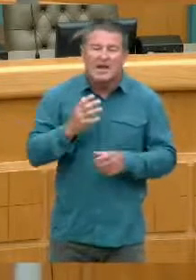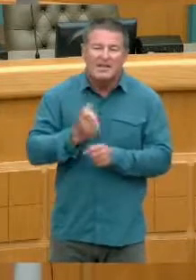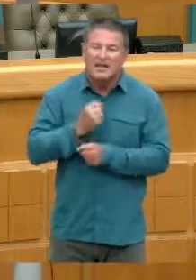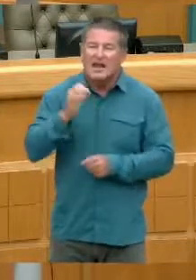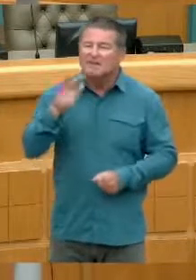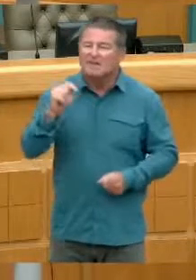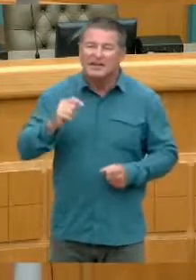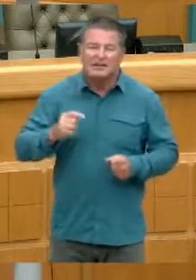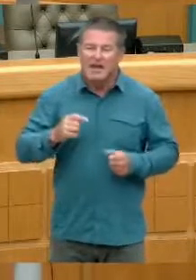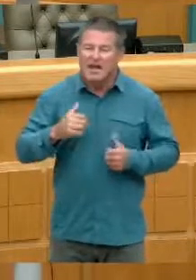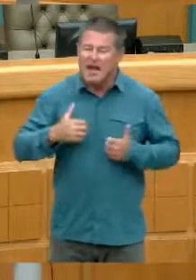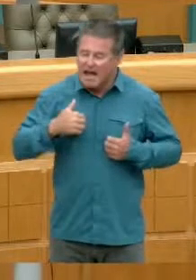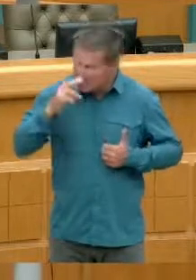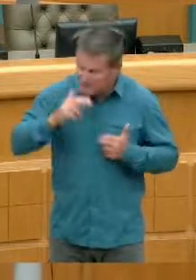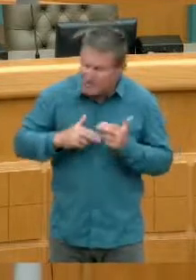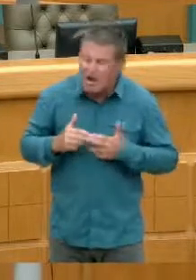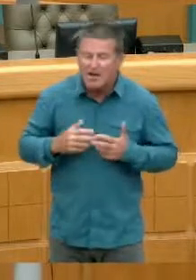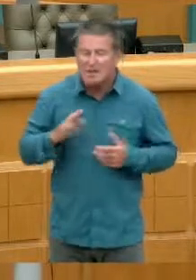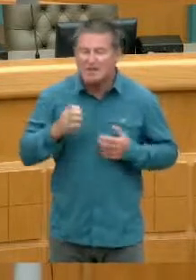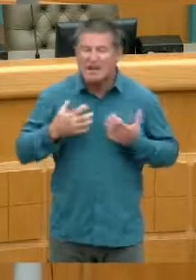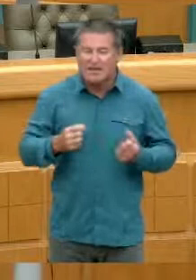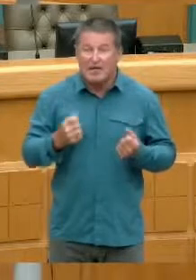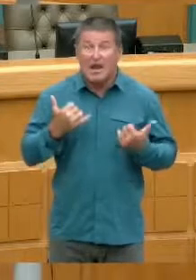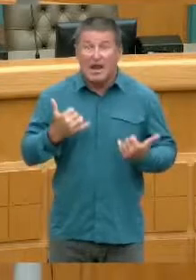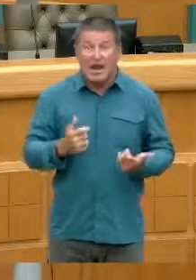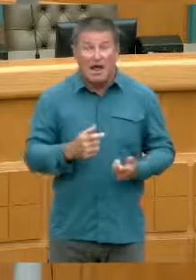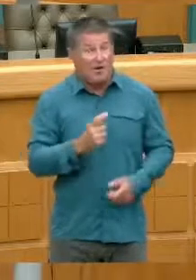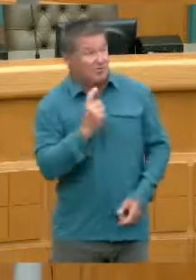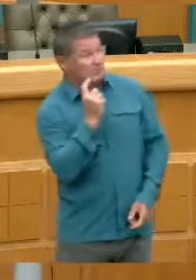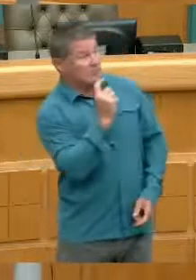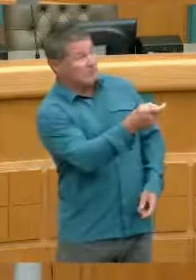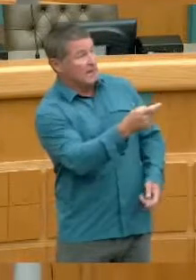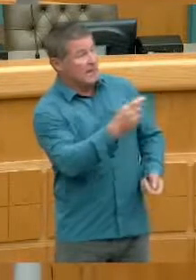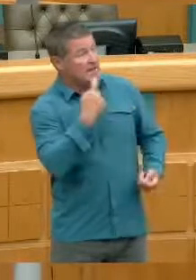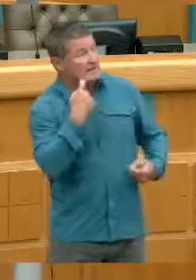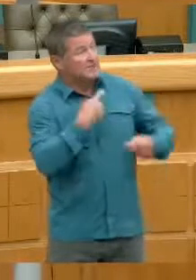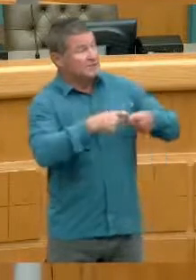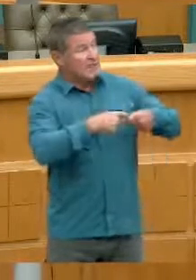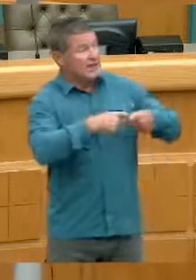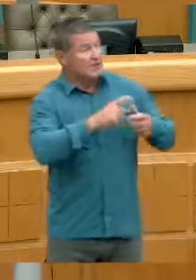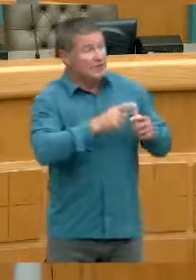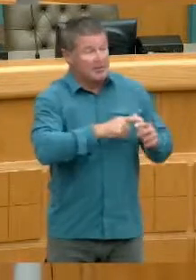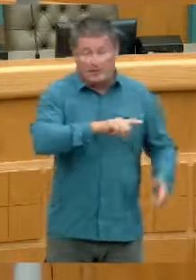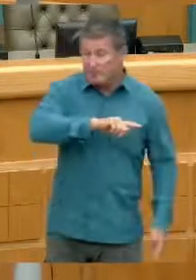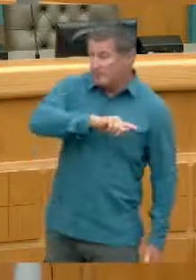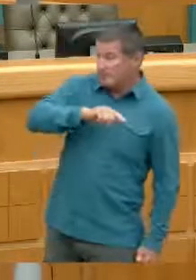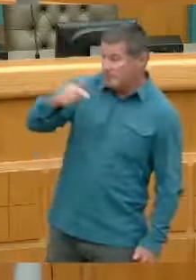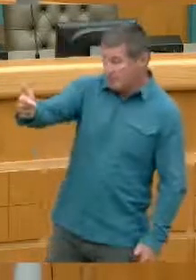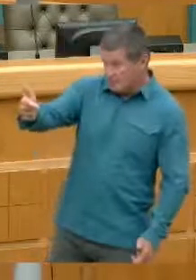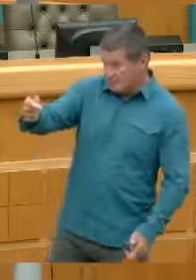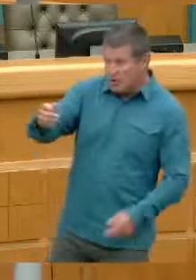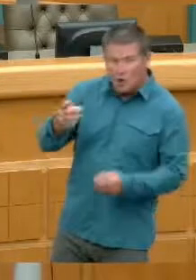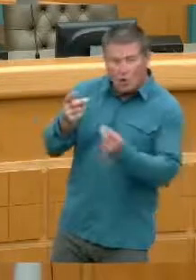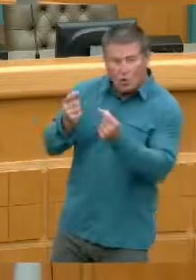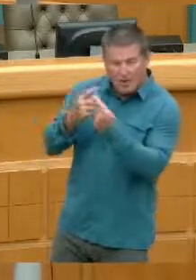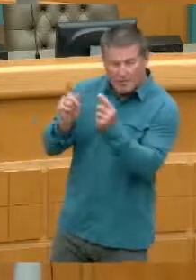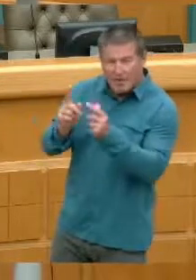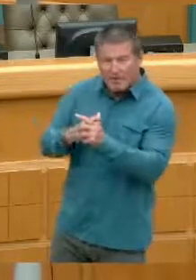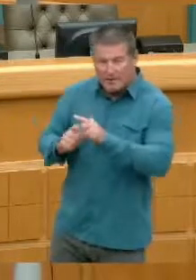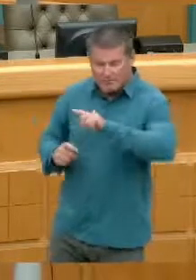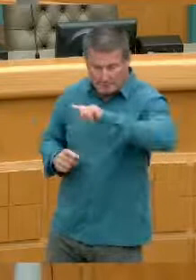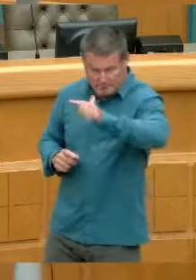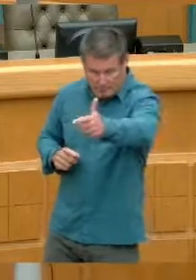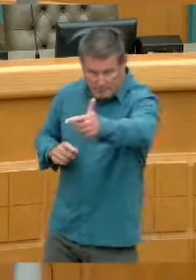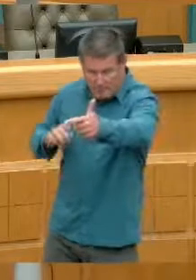stay healthy. Thank you. At this point, we're going to translate, and then Annette is going to just give us a quick update, and then we're going to turn it over to Dr. Bird from Texas A&M